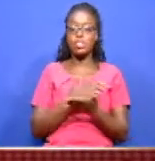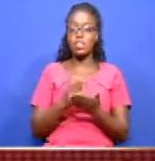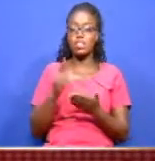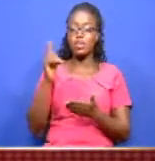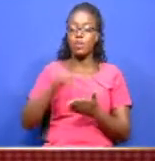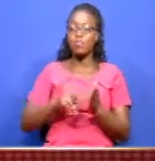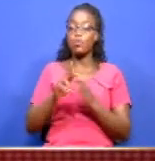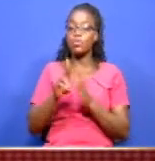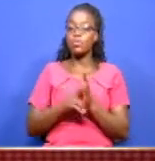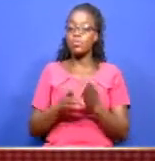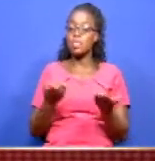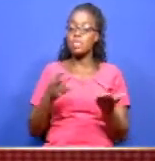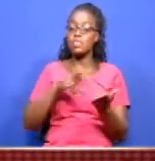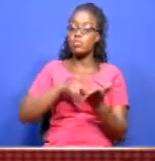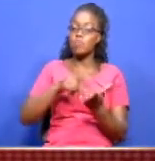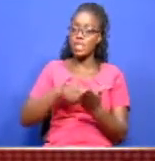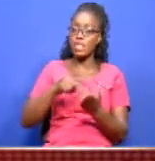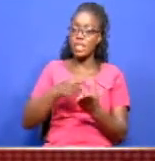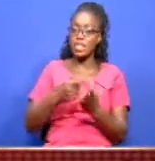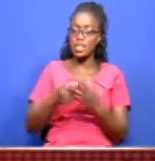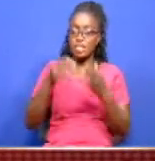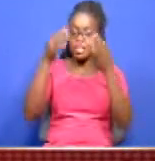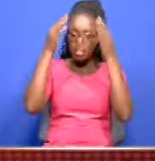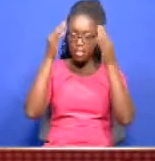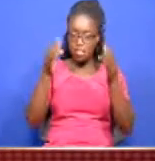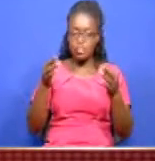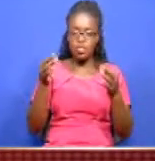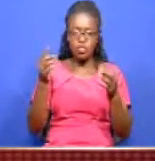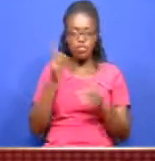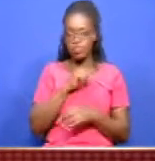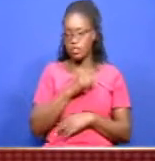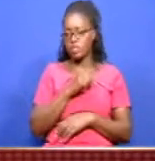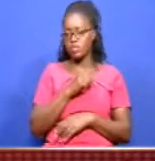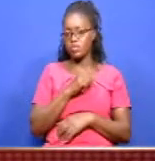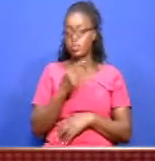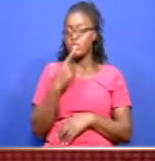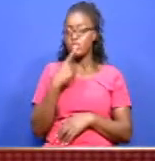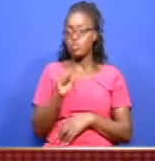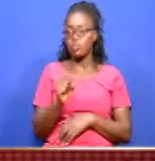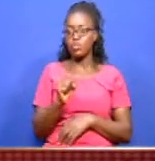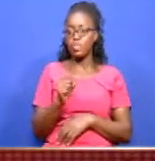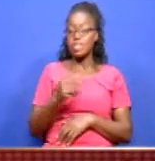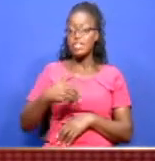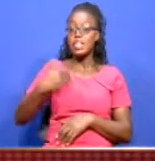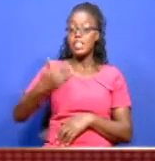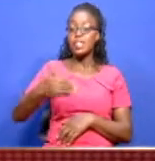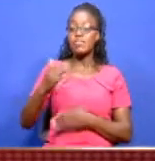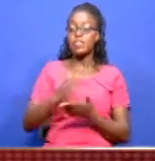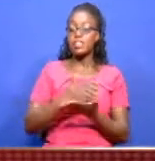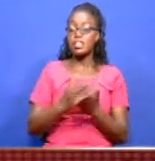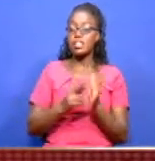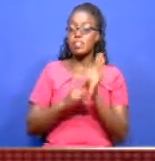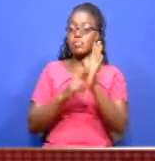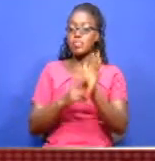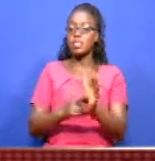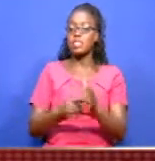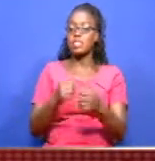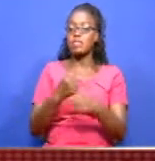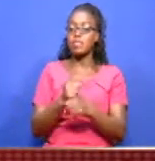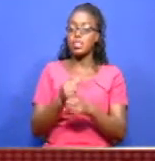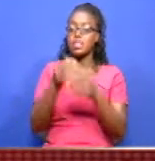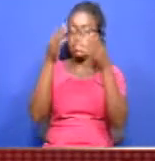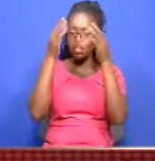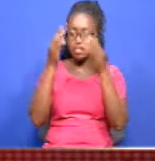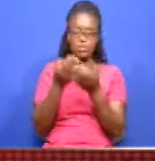would mean, and then decisions are made at that level. So every sector is represented in making these